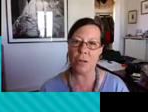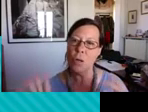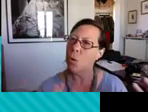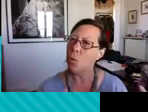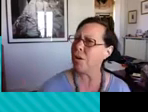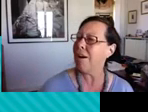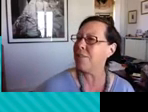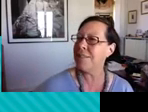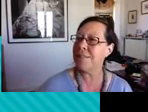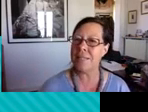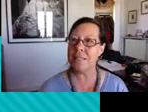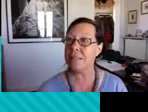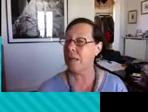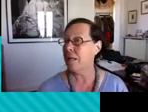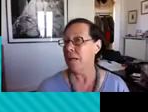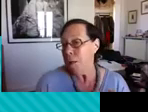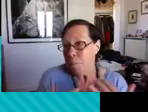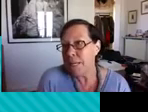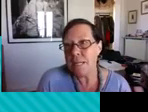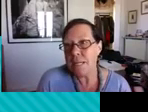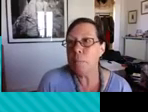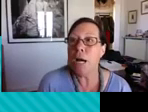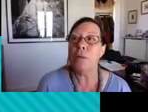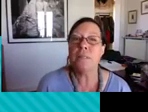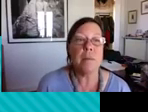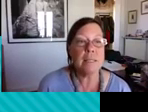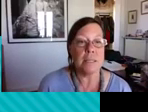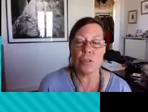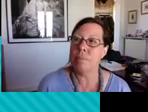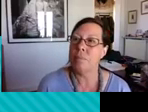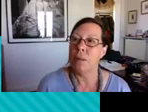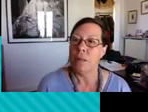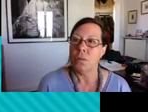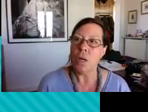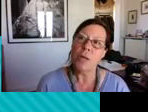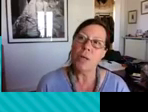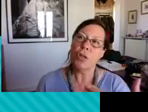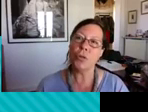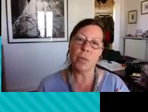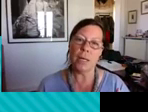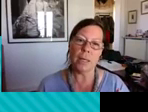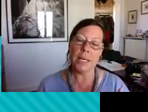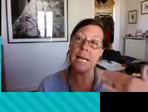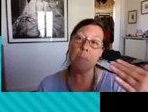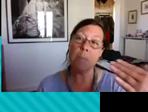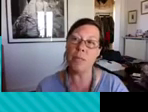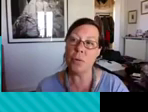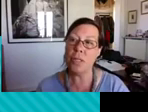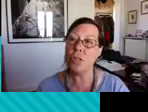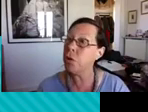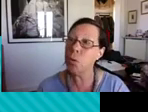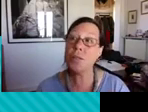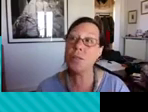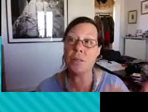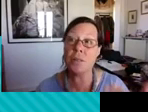COVID or ward off the disease because it's a populist message. So I want to show you an example from Indonesia